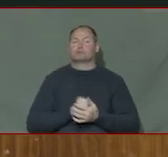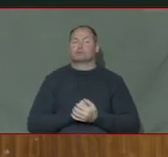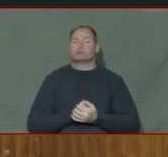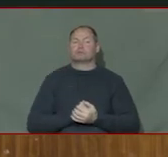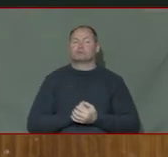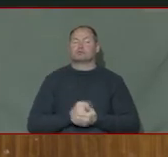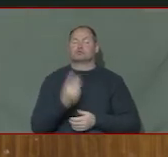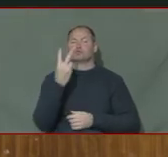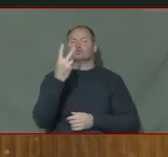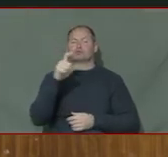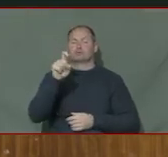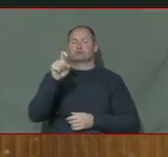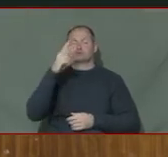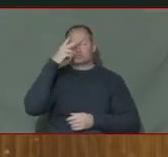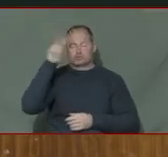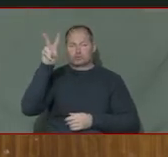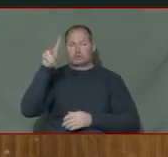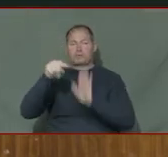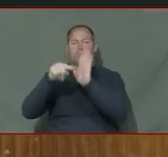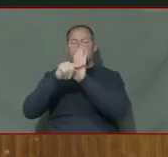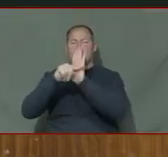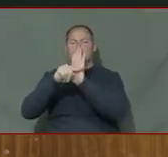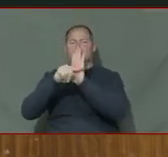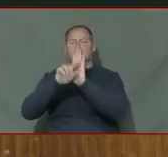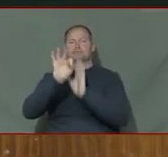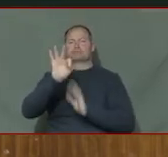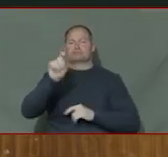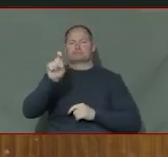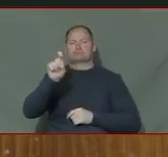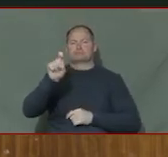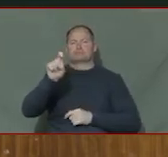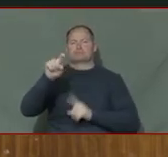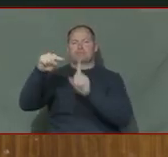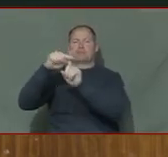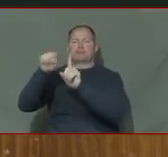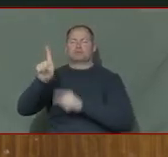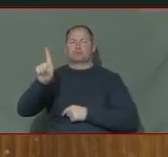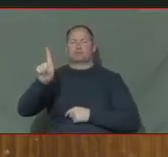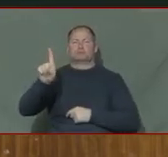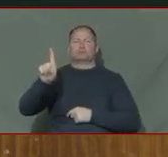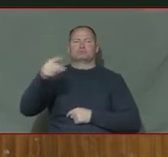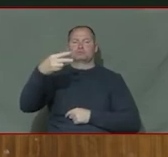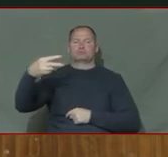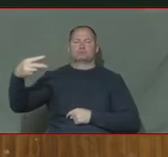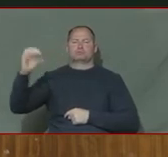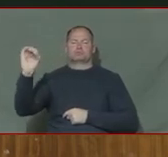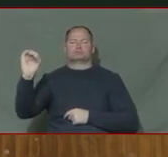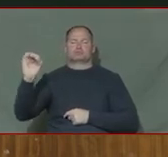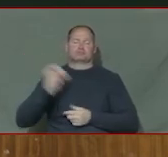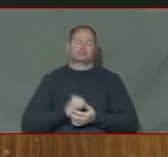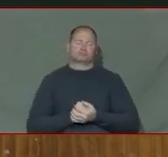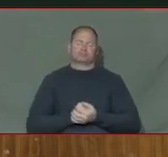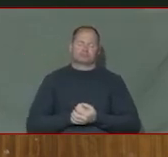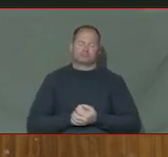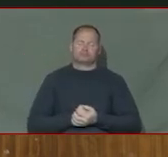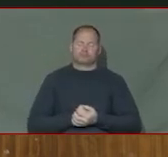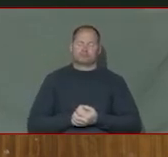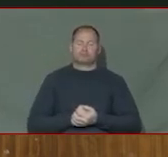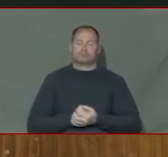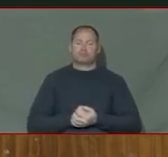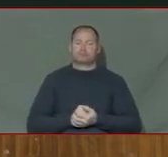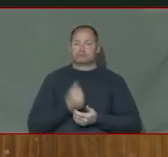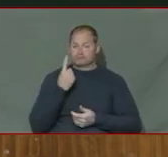2x squared minus 3x plus 1 equal to 0. Are you happy with